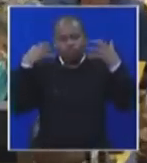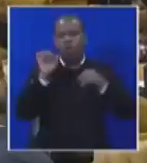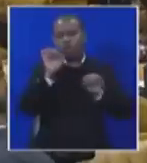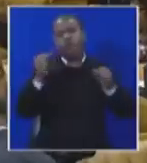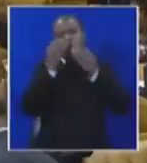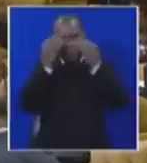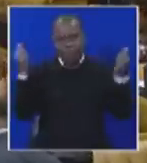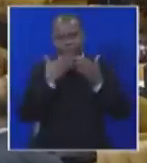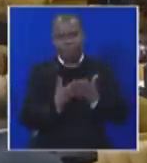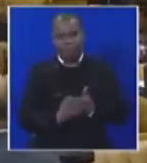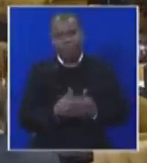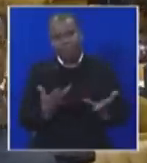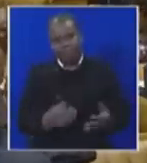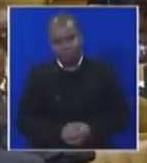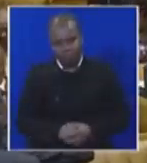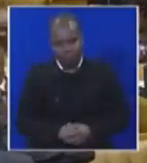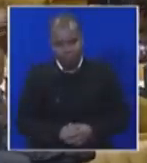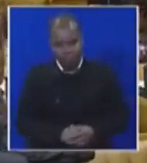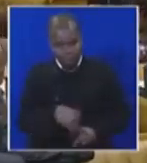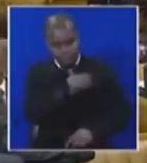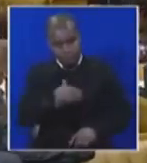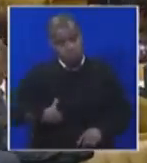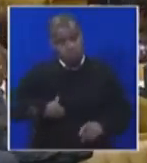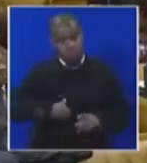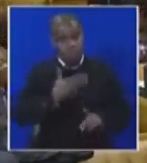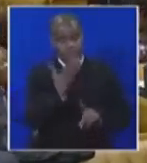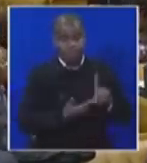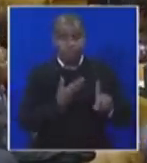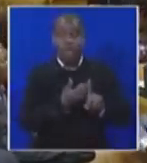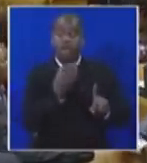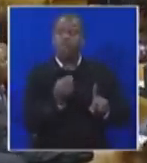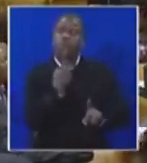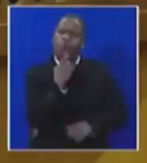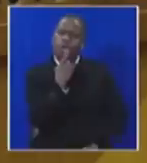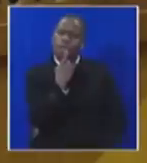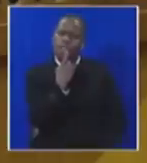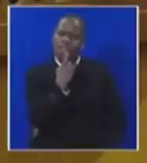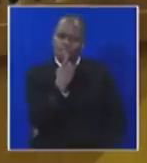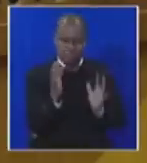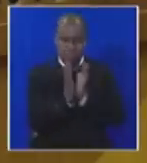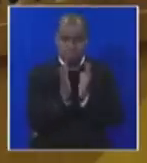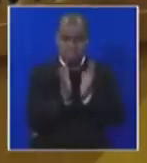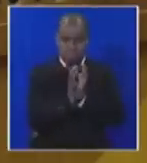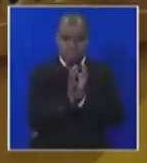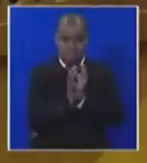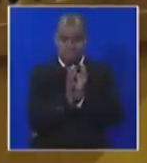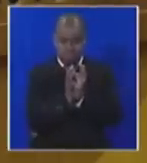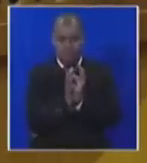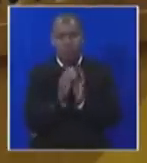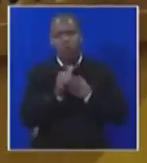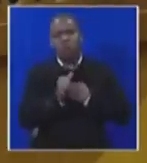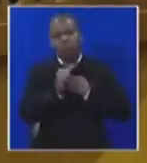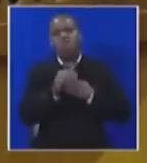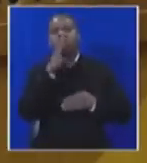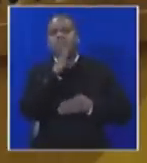Honourable Speaker, the President had the temerity after one long overdue meeting with business leaders, with the private